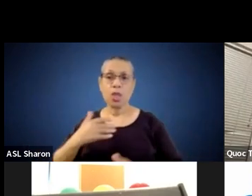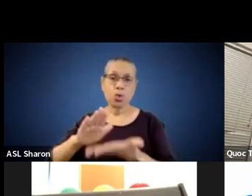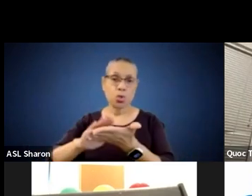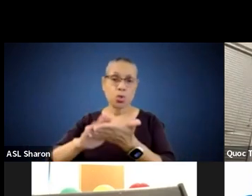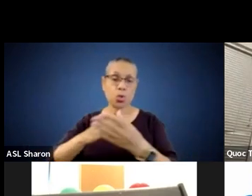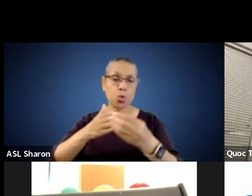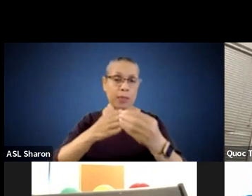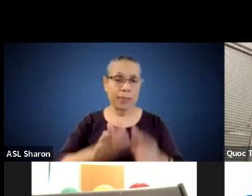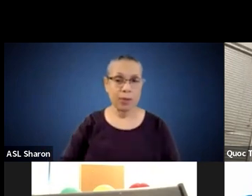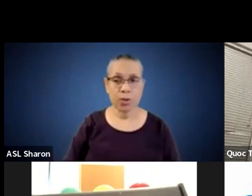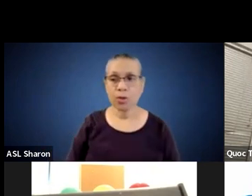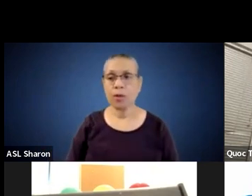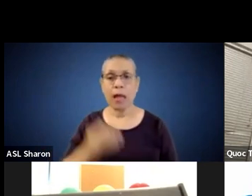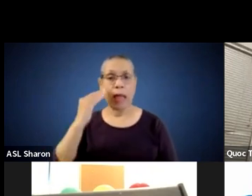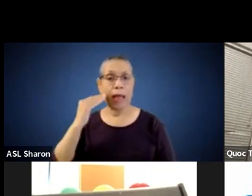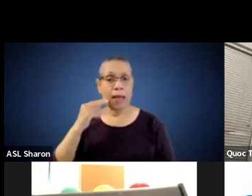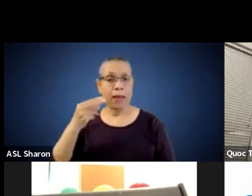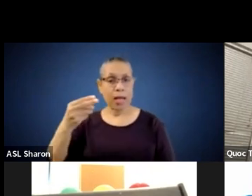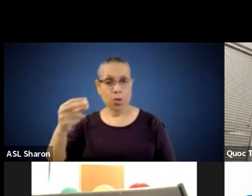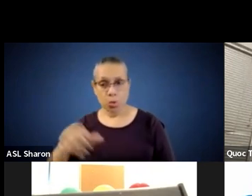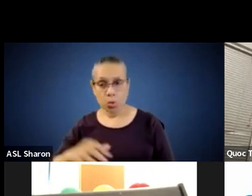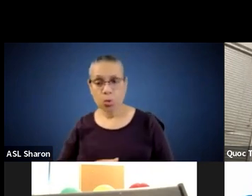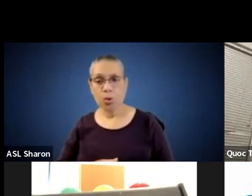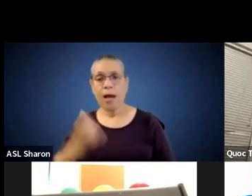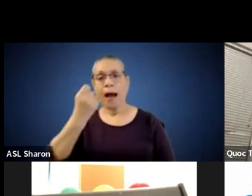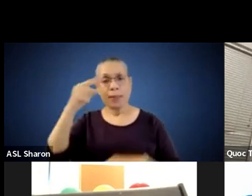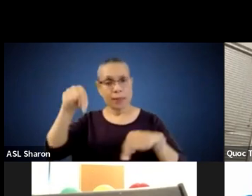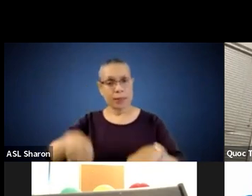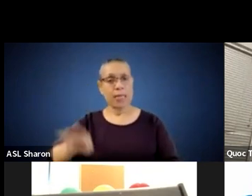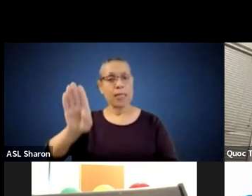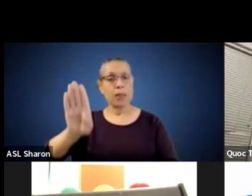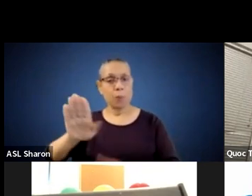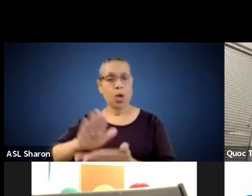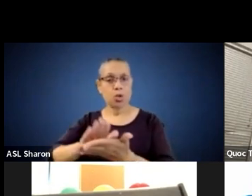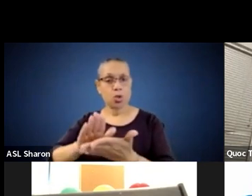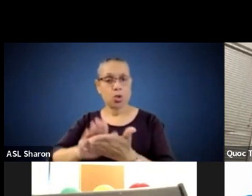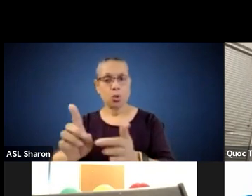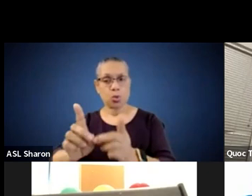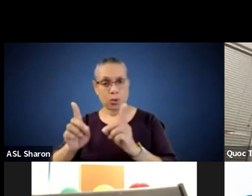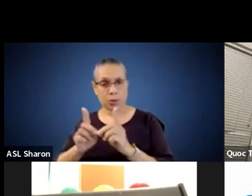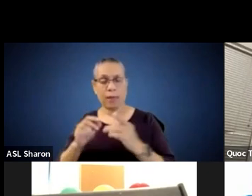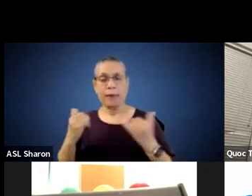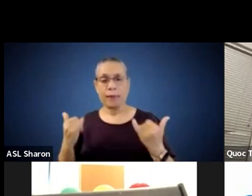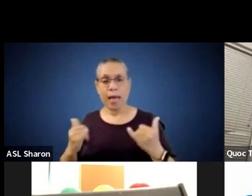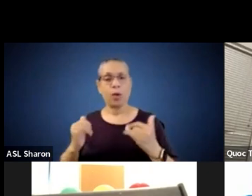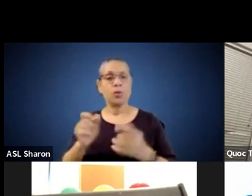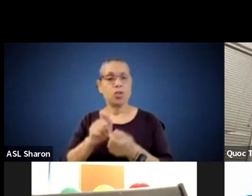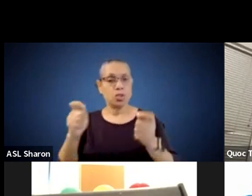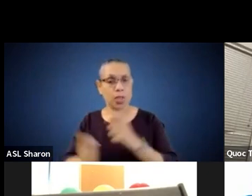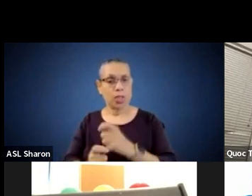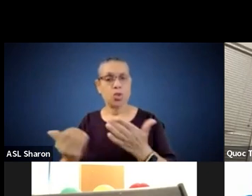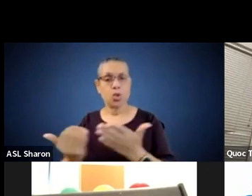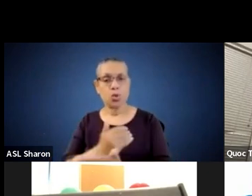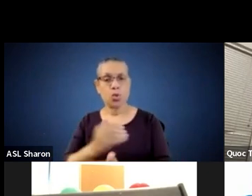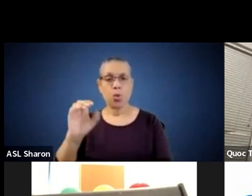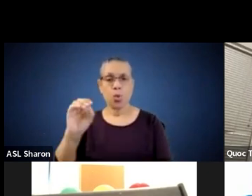had been head of high schools understood our district deeply has now put in place an organizational structure with